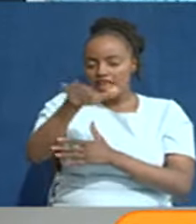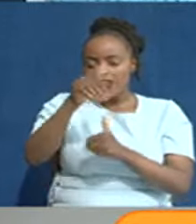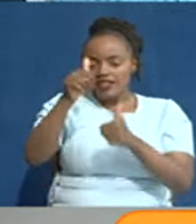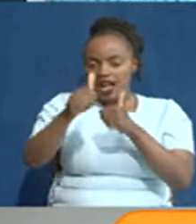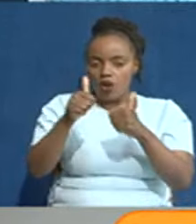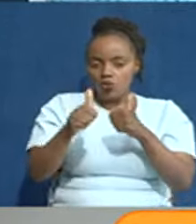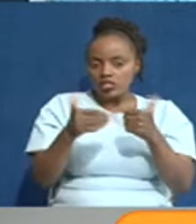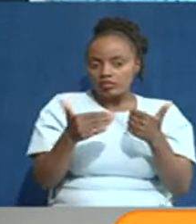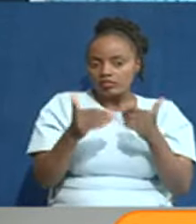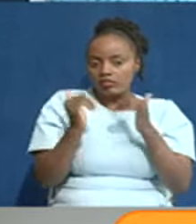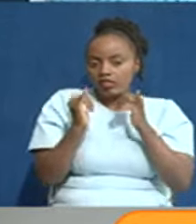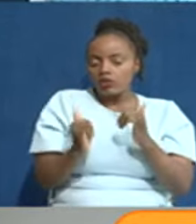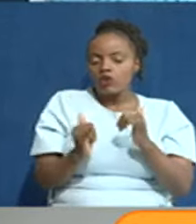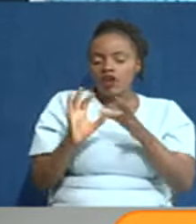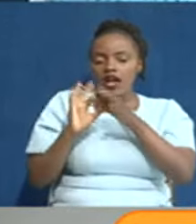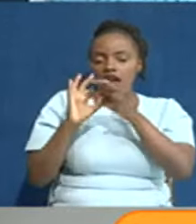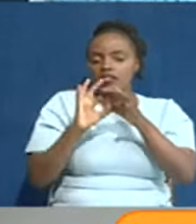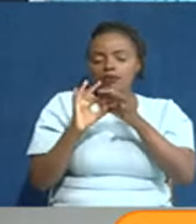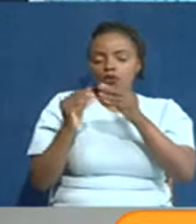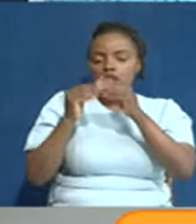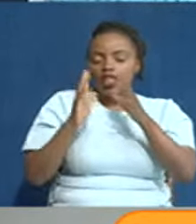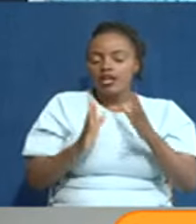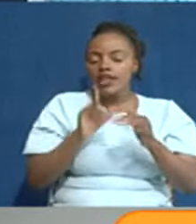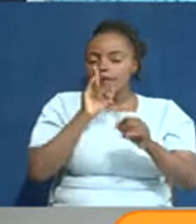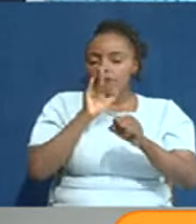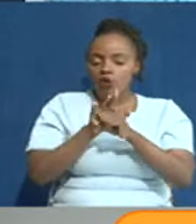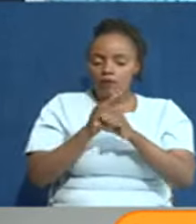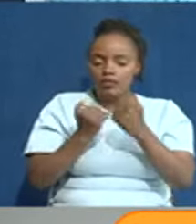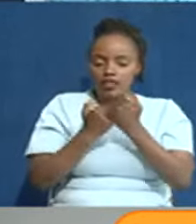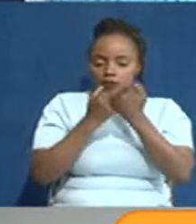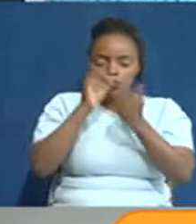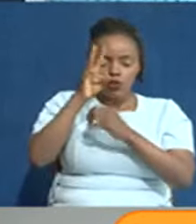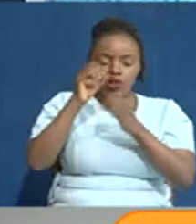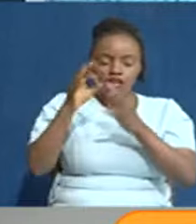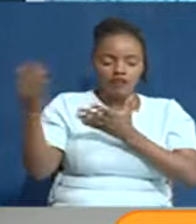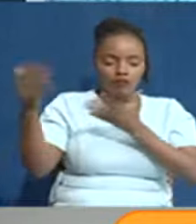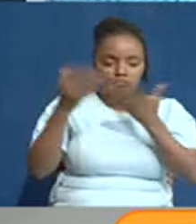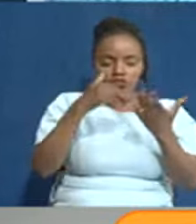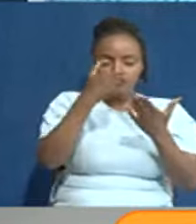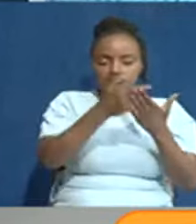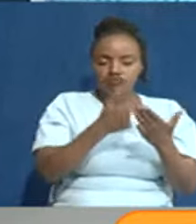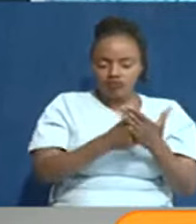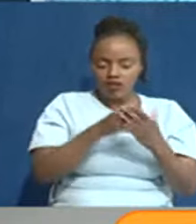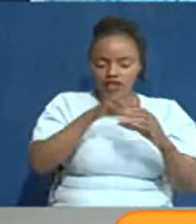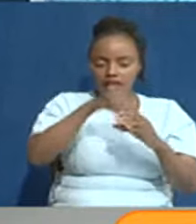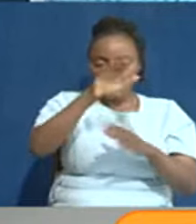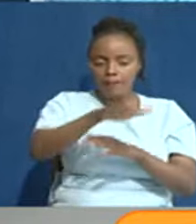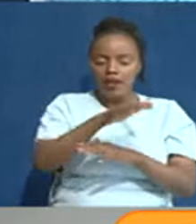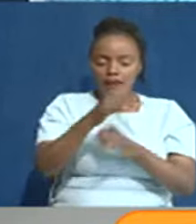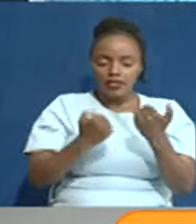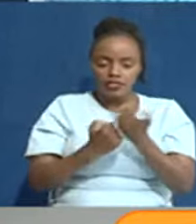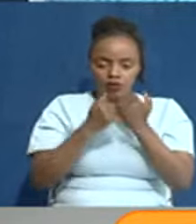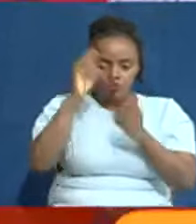territory after Azimio leaders assured him of their support if a motion to impeach him is brought before parliament.